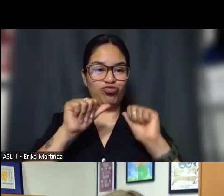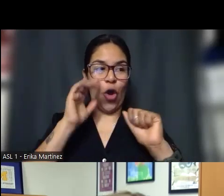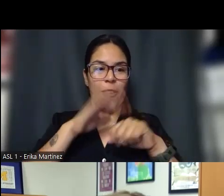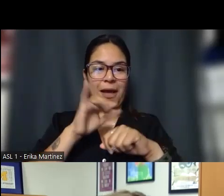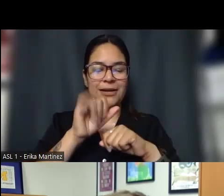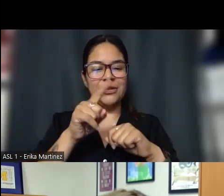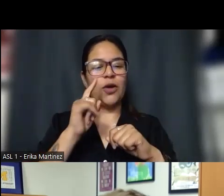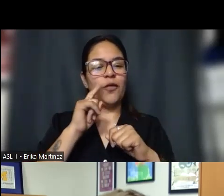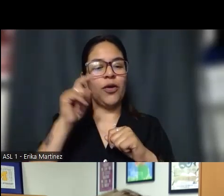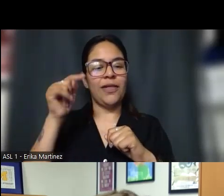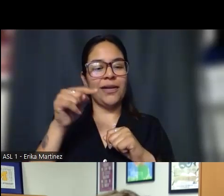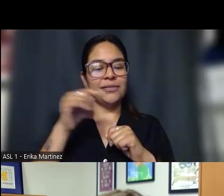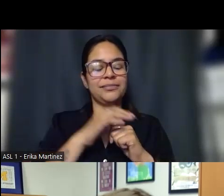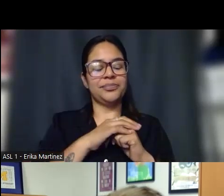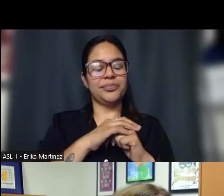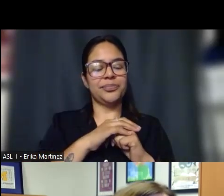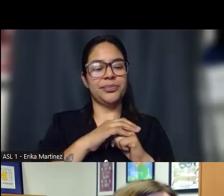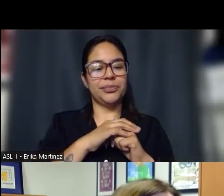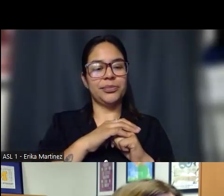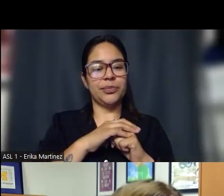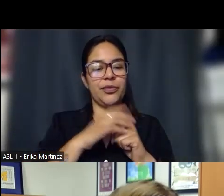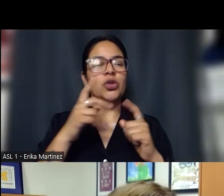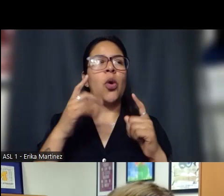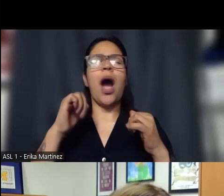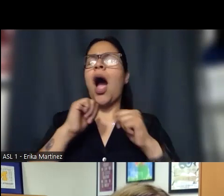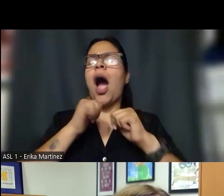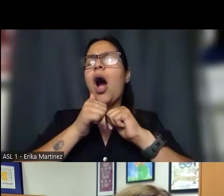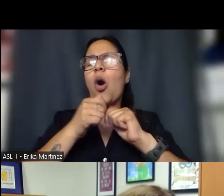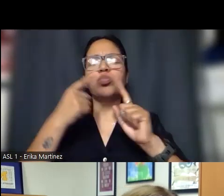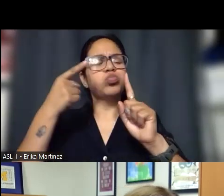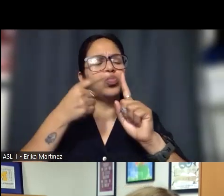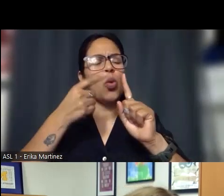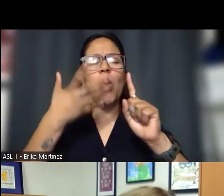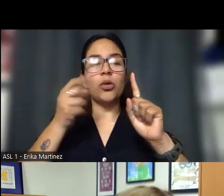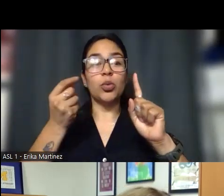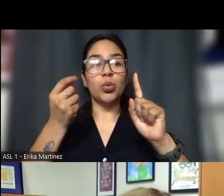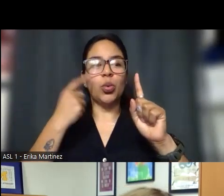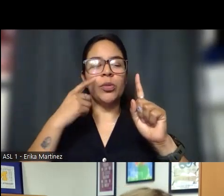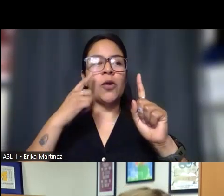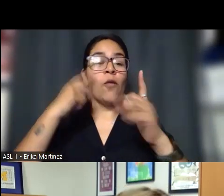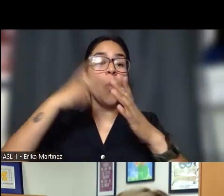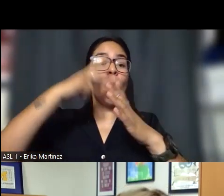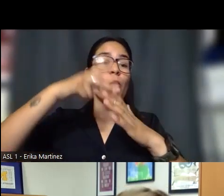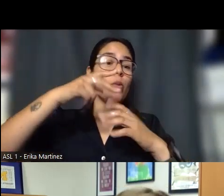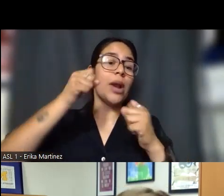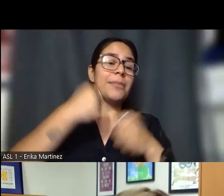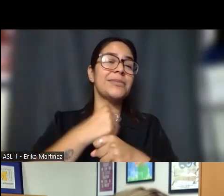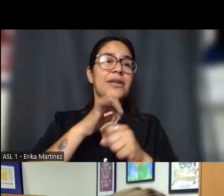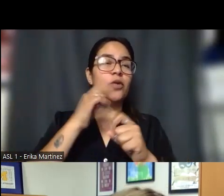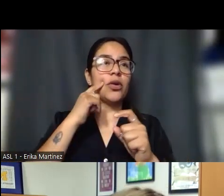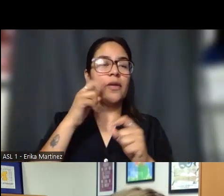So the way we do this, or the way we attempt to accomplish this mission, is by creating programs that are trauma-informed and